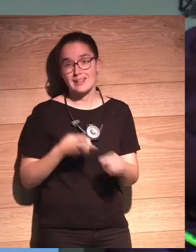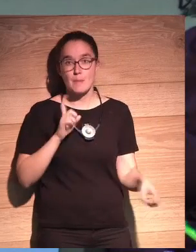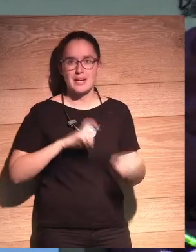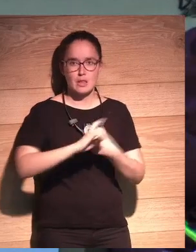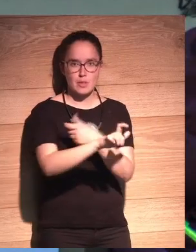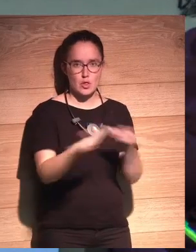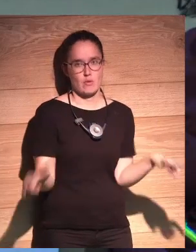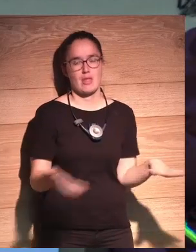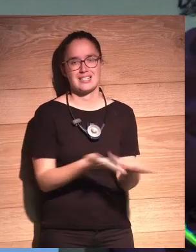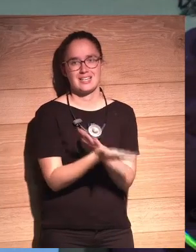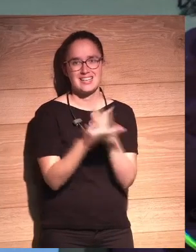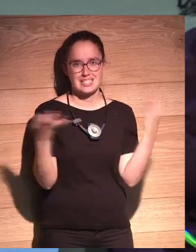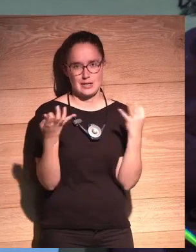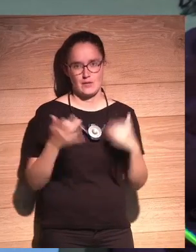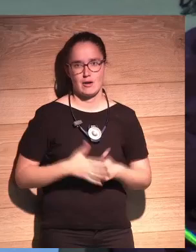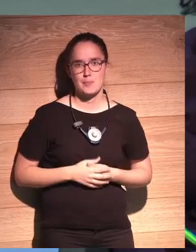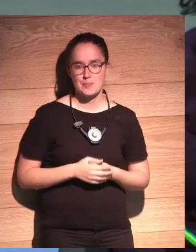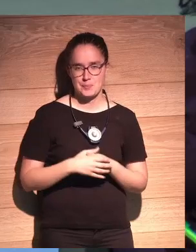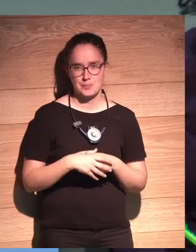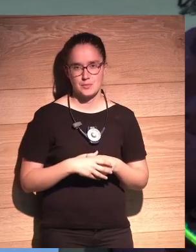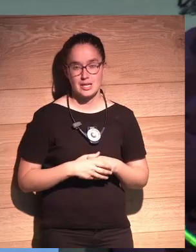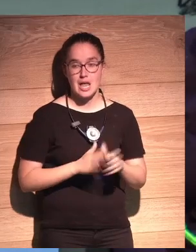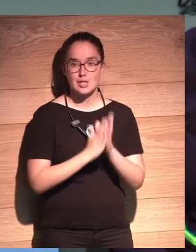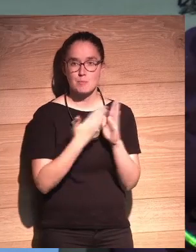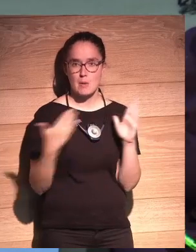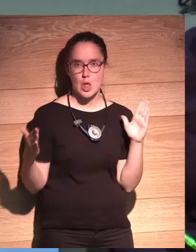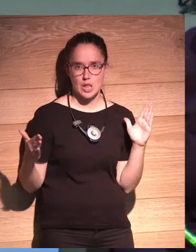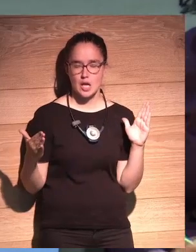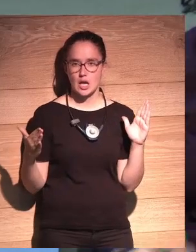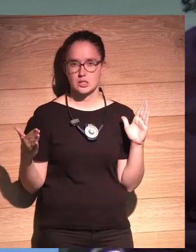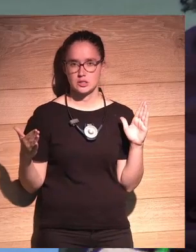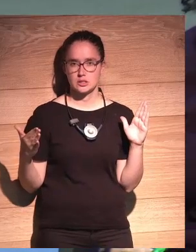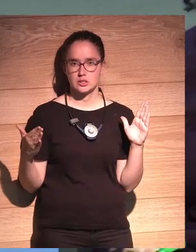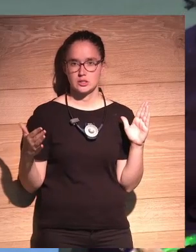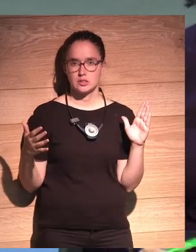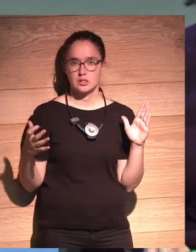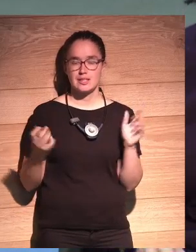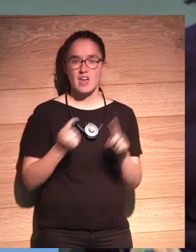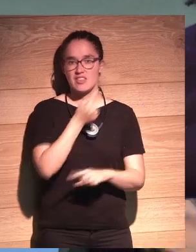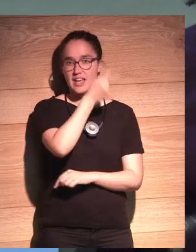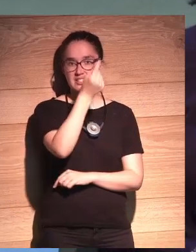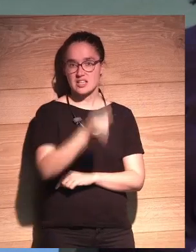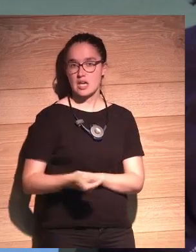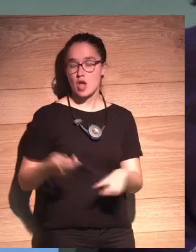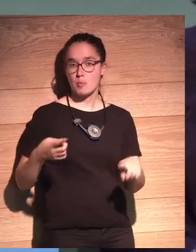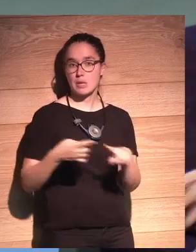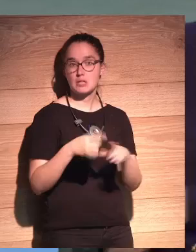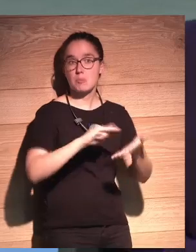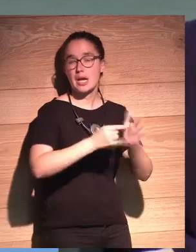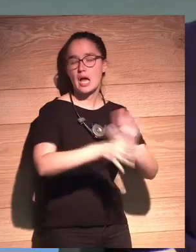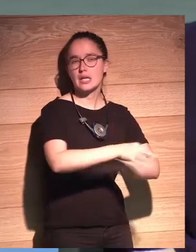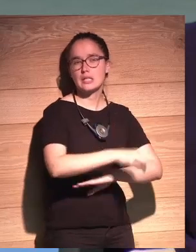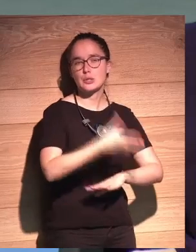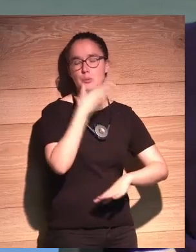and another criteria has to do with citizen participation. The libraries not only have to be